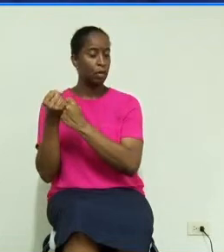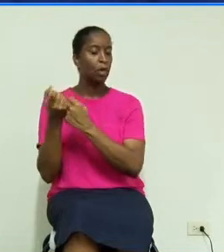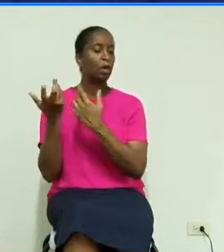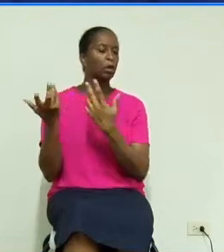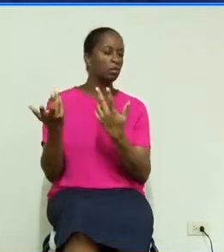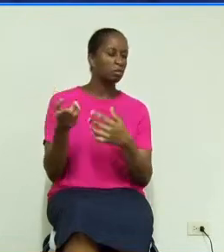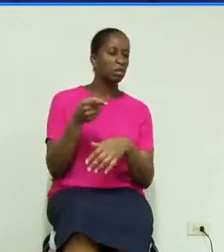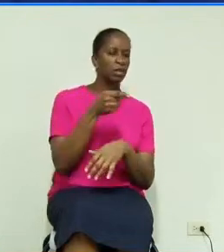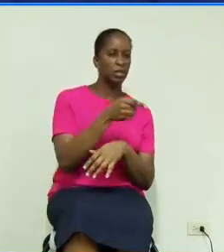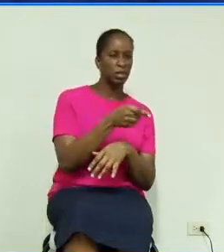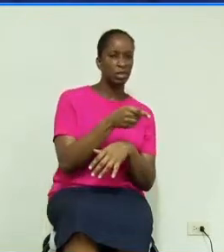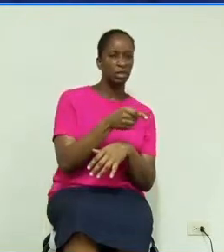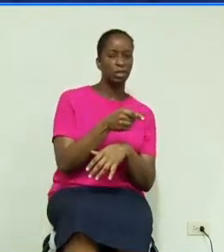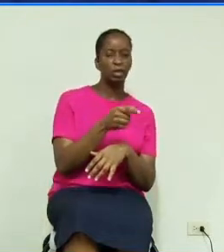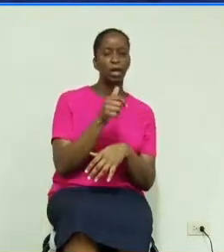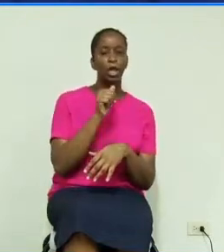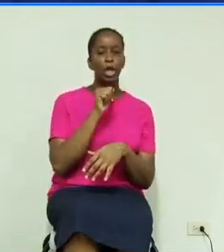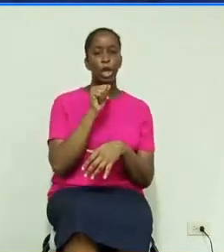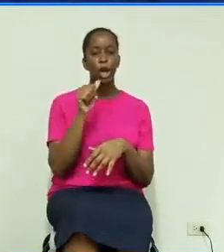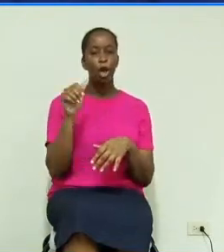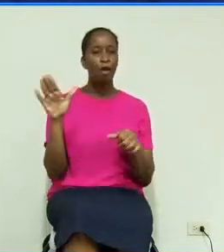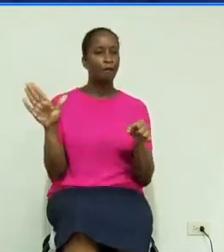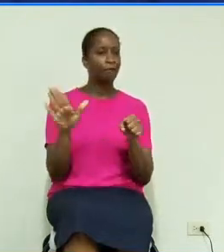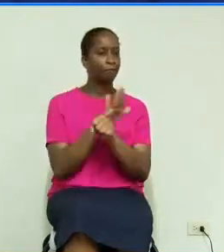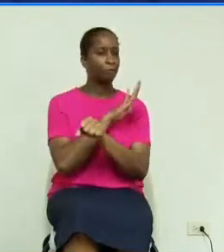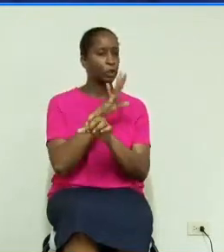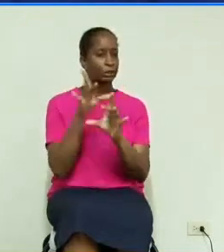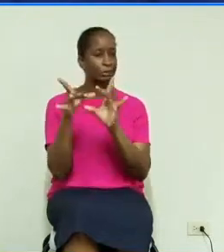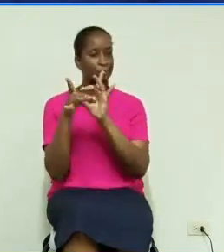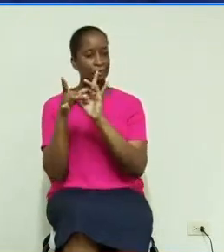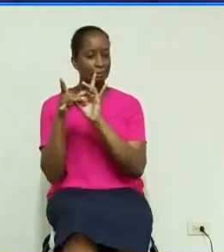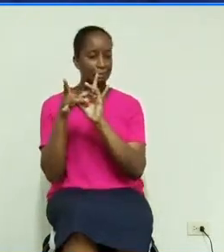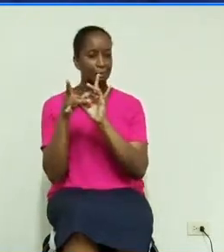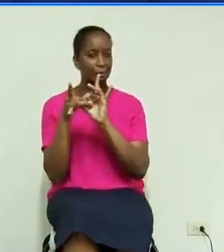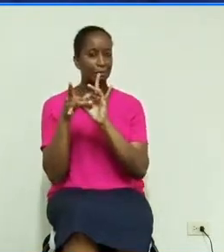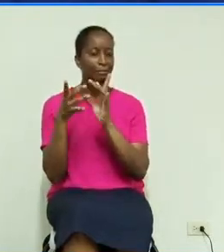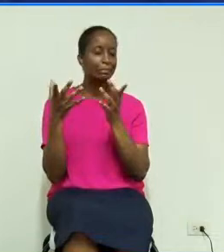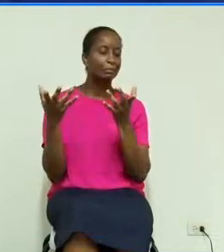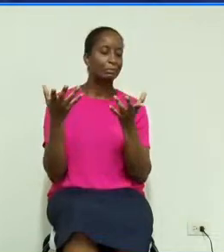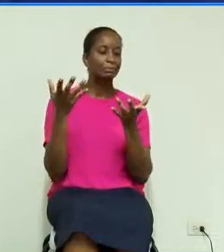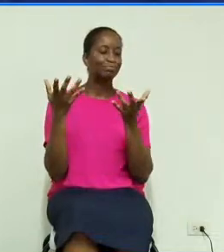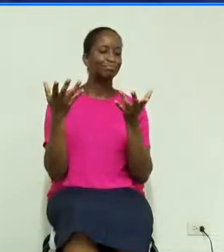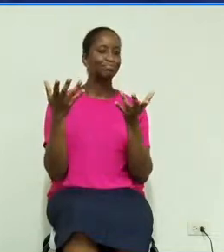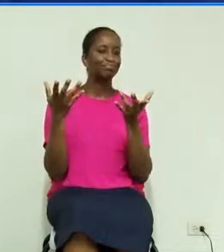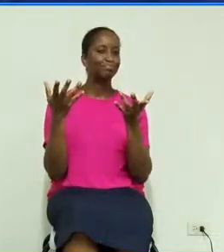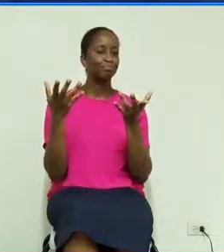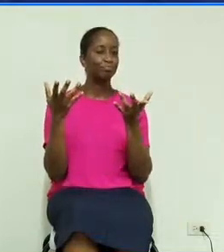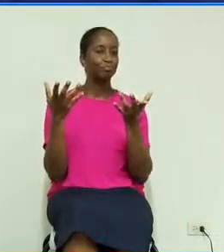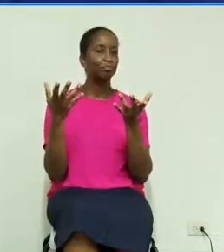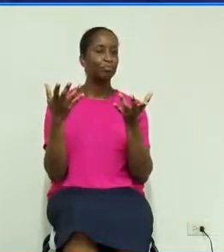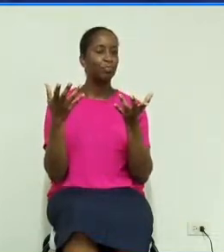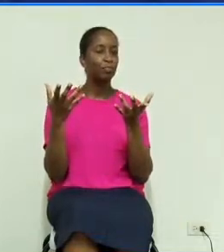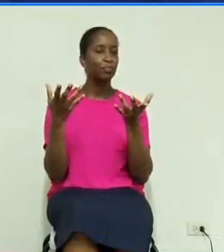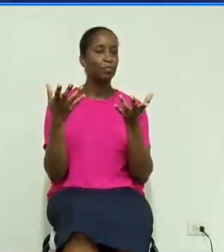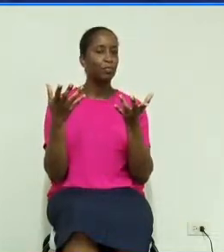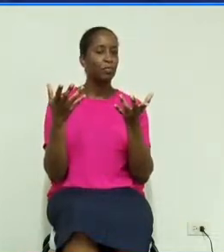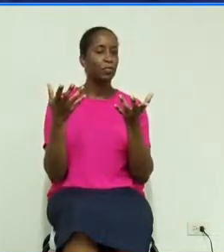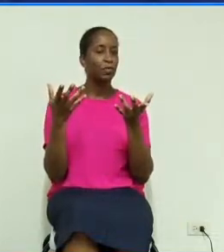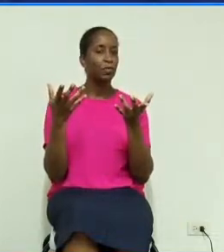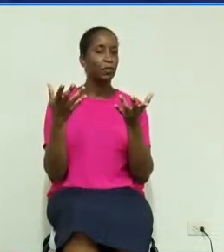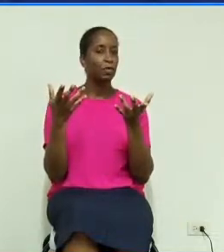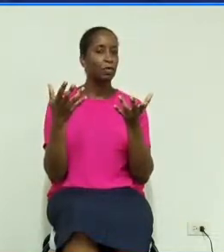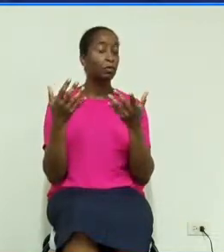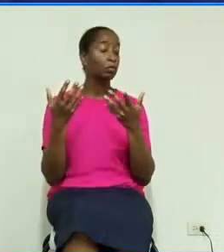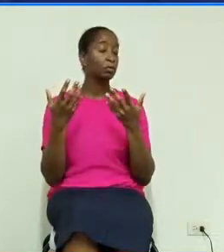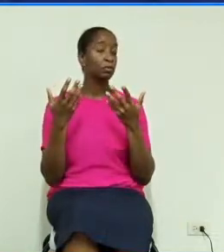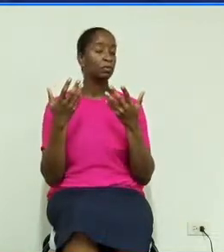and less partisan, perhaps, right? Because at the same time, we don't want to end, as I mentioned before, we don't want to create problems for